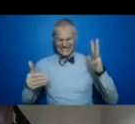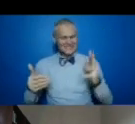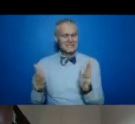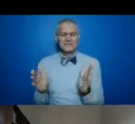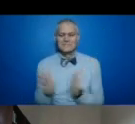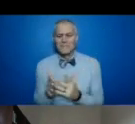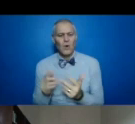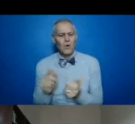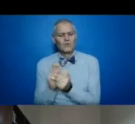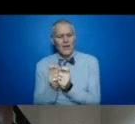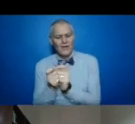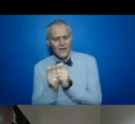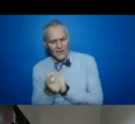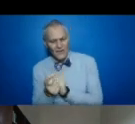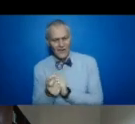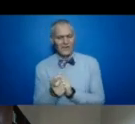of transforming,